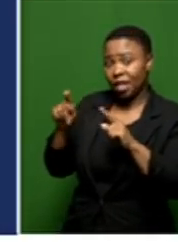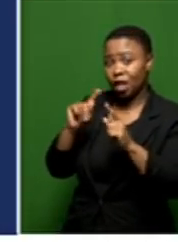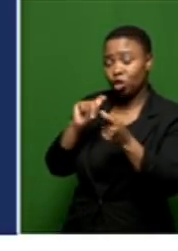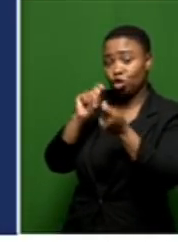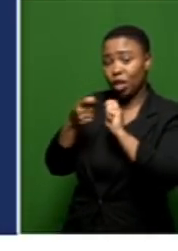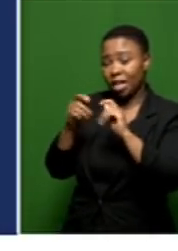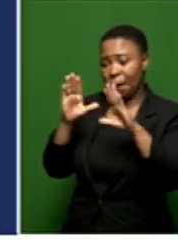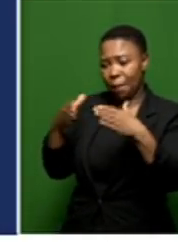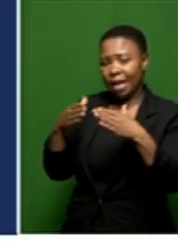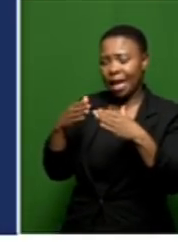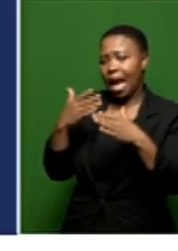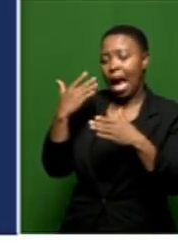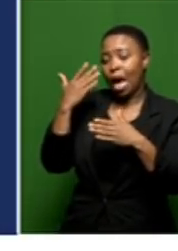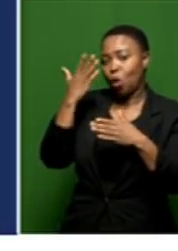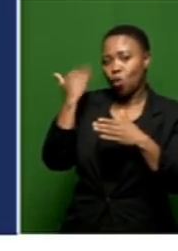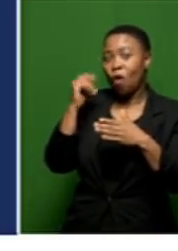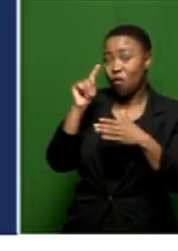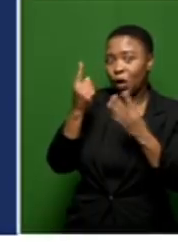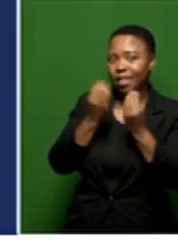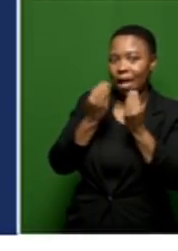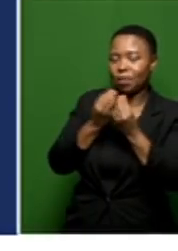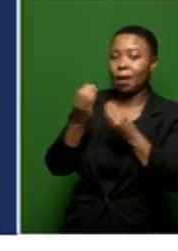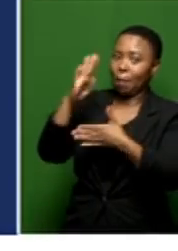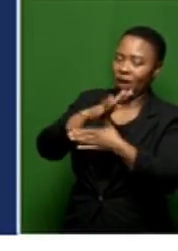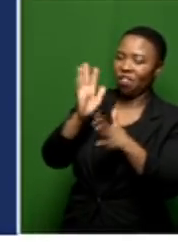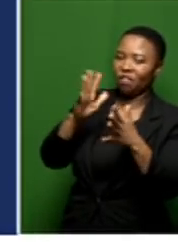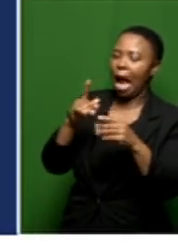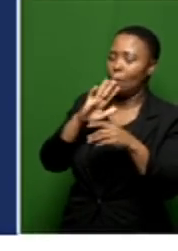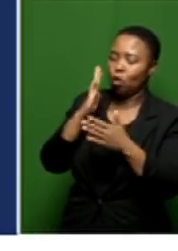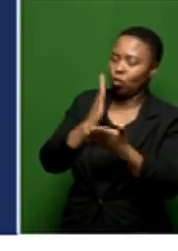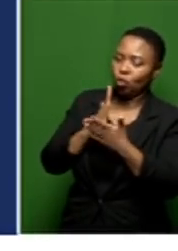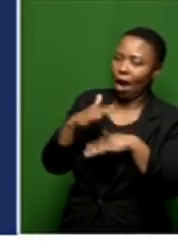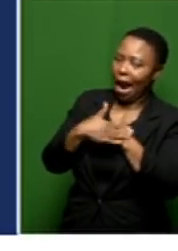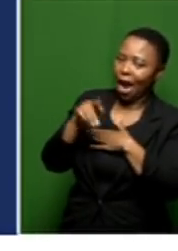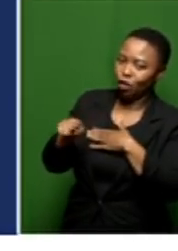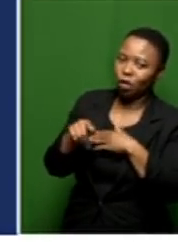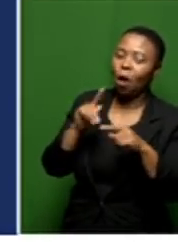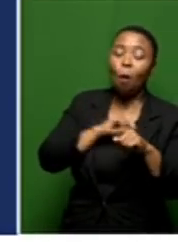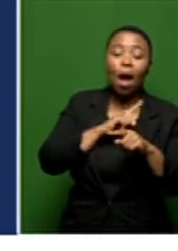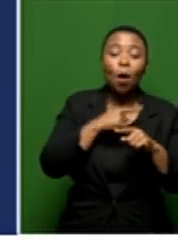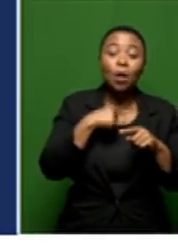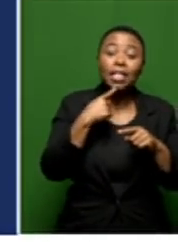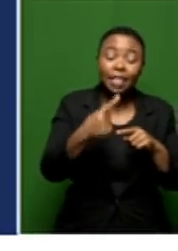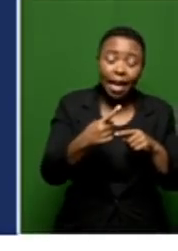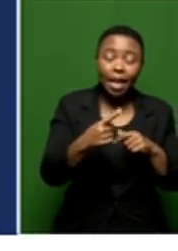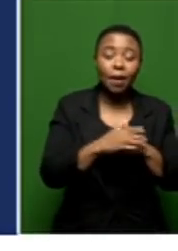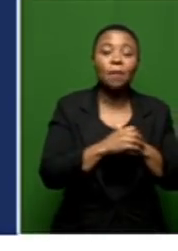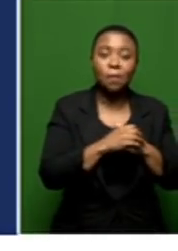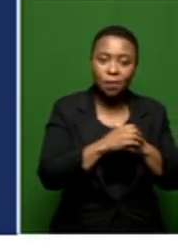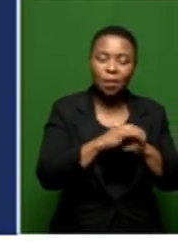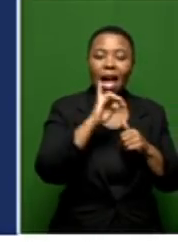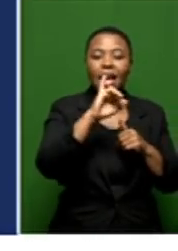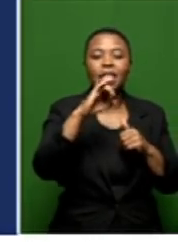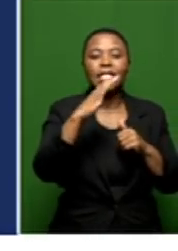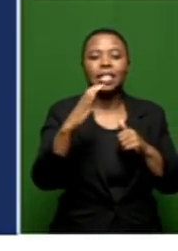not sure it is the country. Because we sat here with the IEC saying we are issuing a